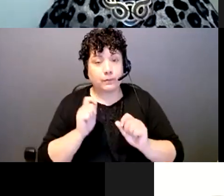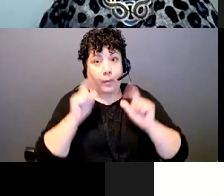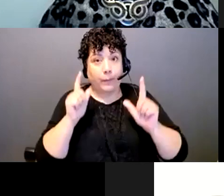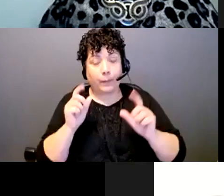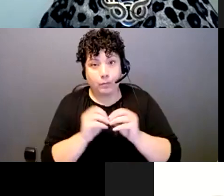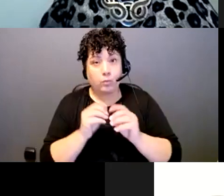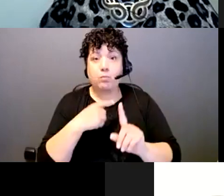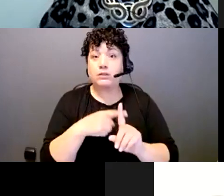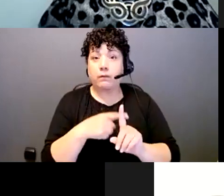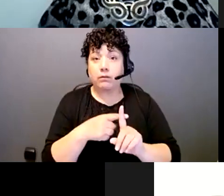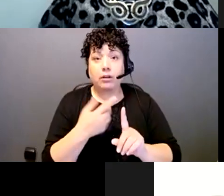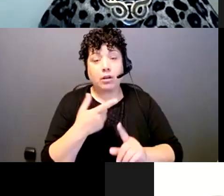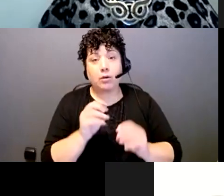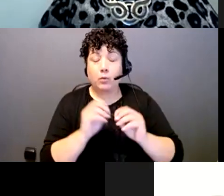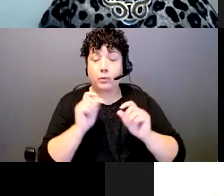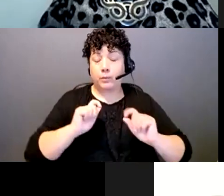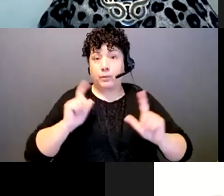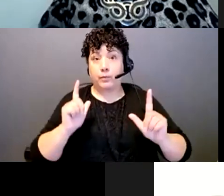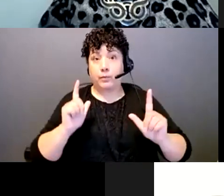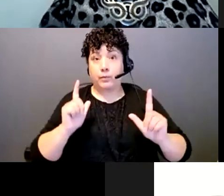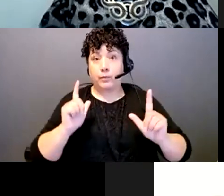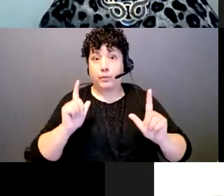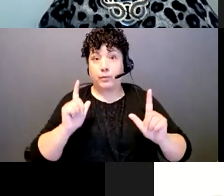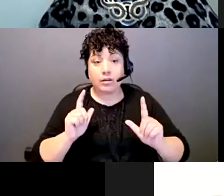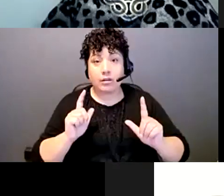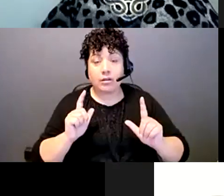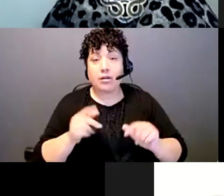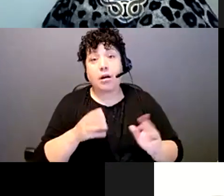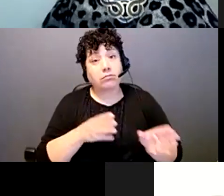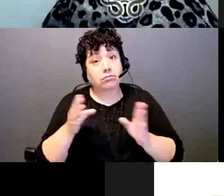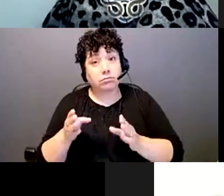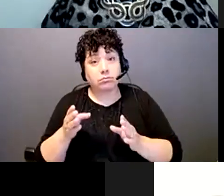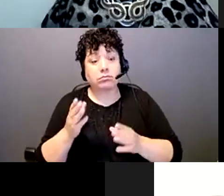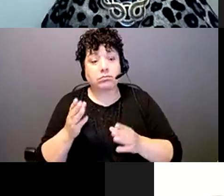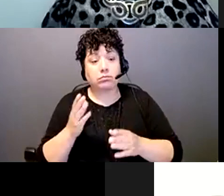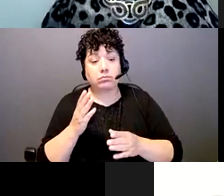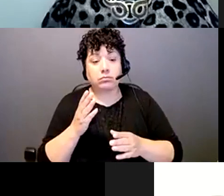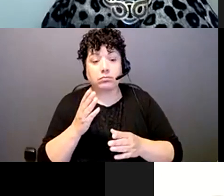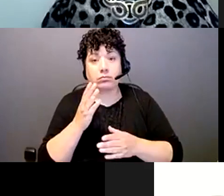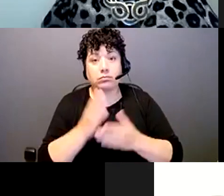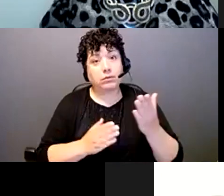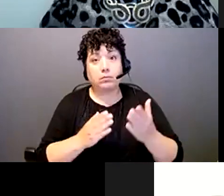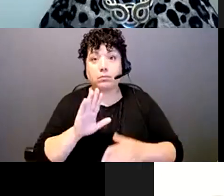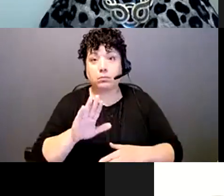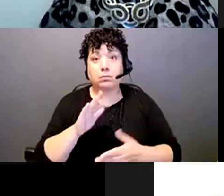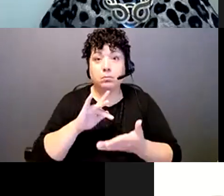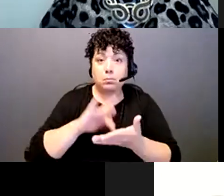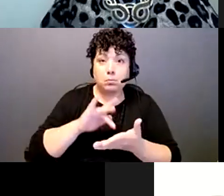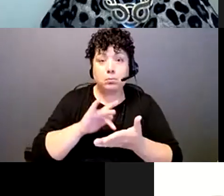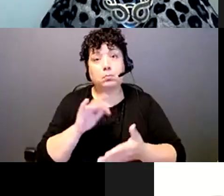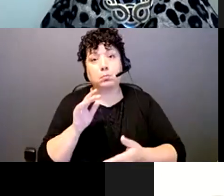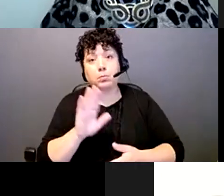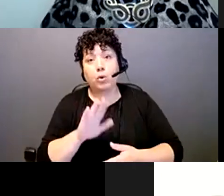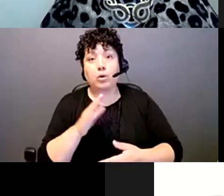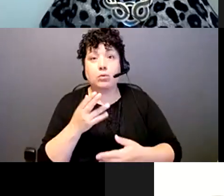effects in terms of your alertness. And then there may be some benefits to moderate consumption